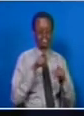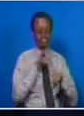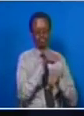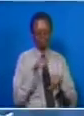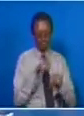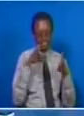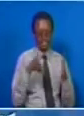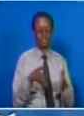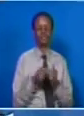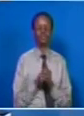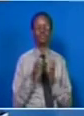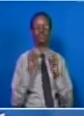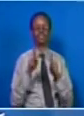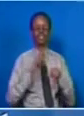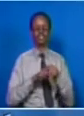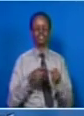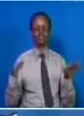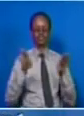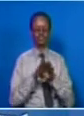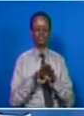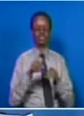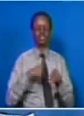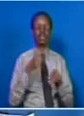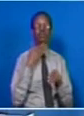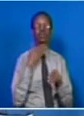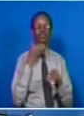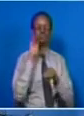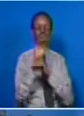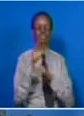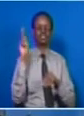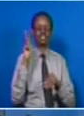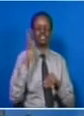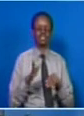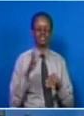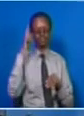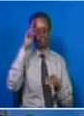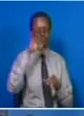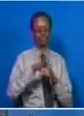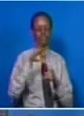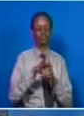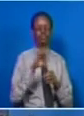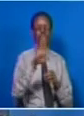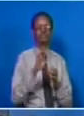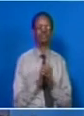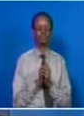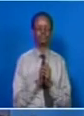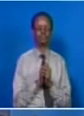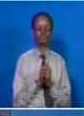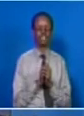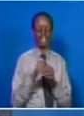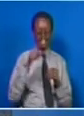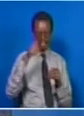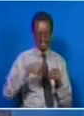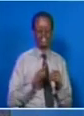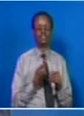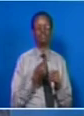these remarks, I want to ask Kenyans for your vote. Because my candidature is not